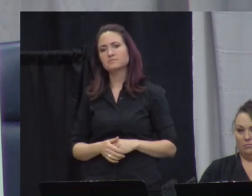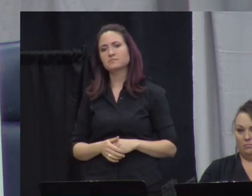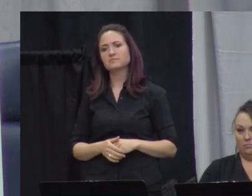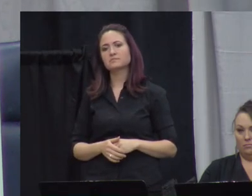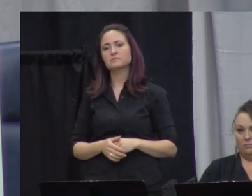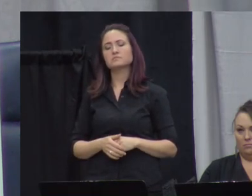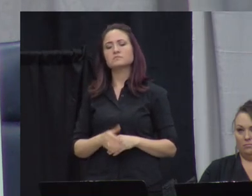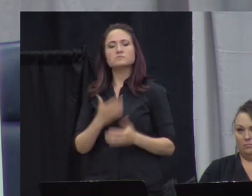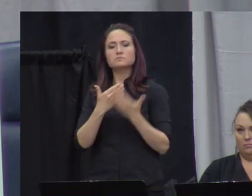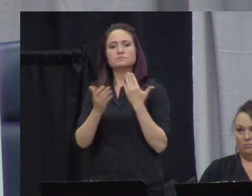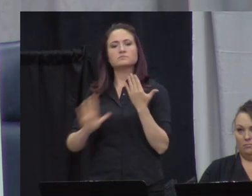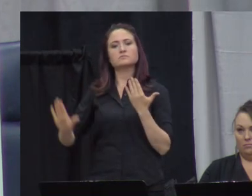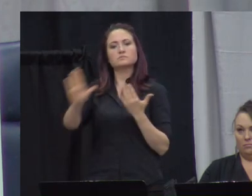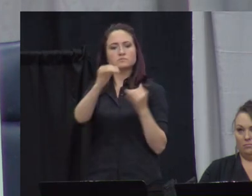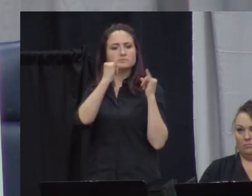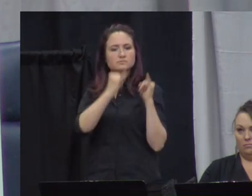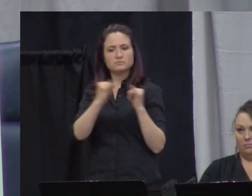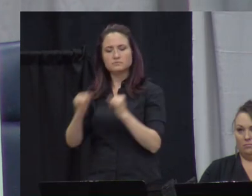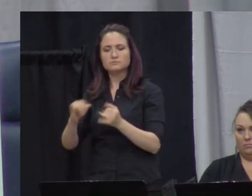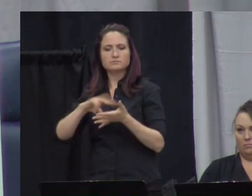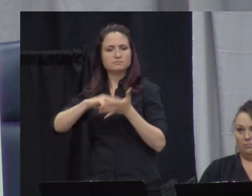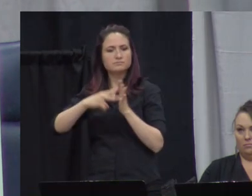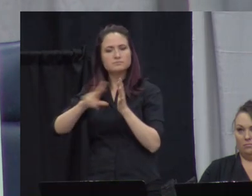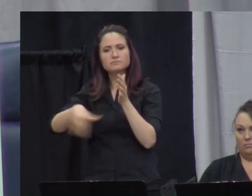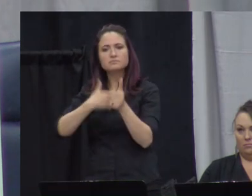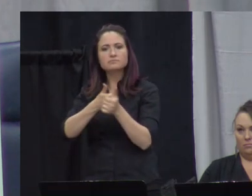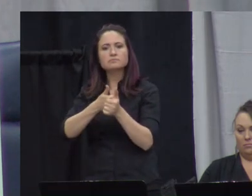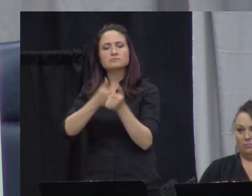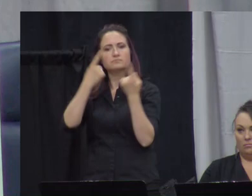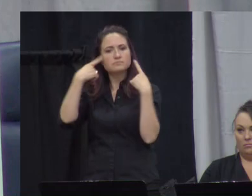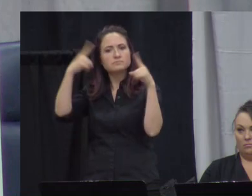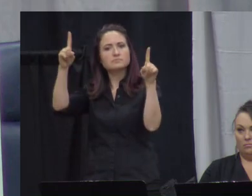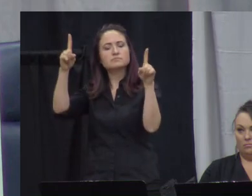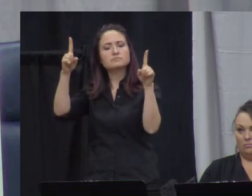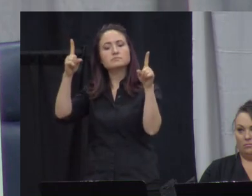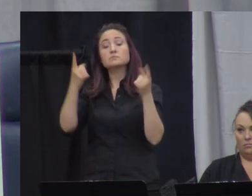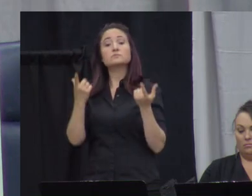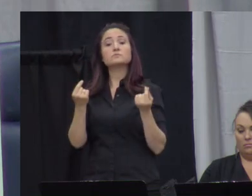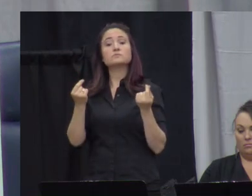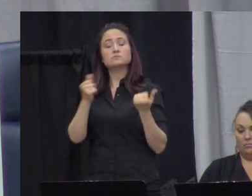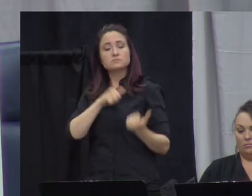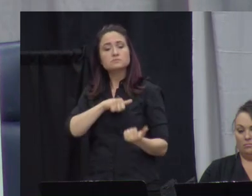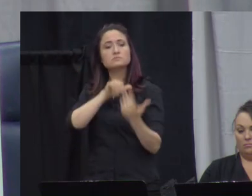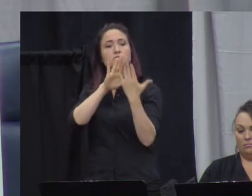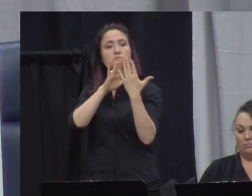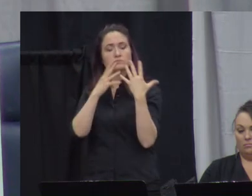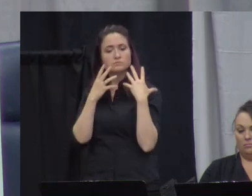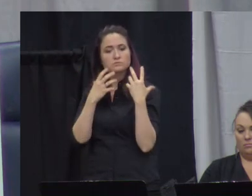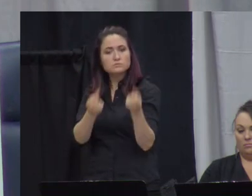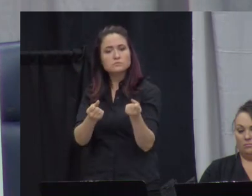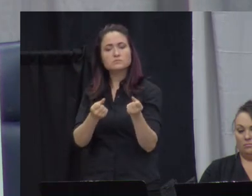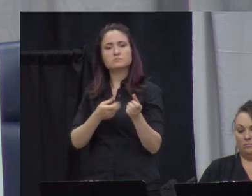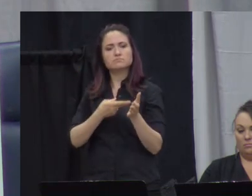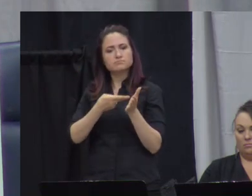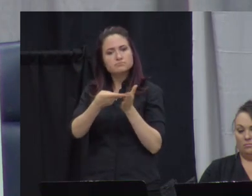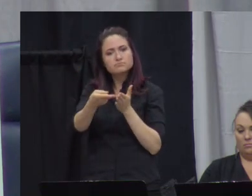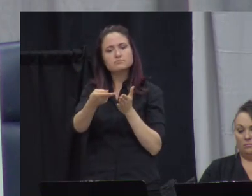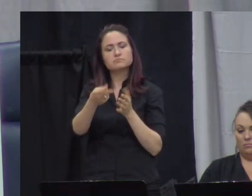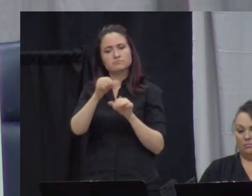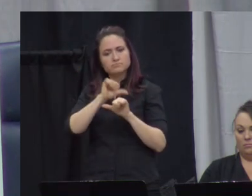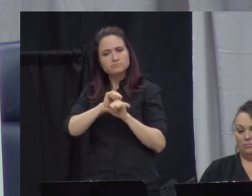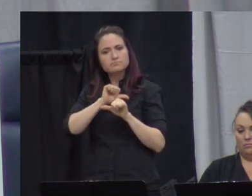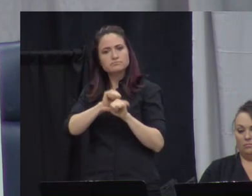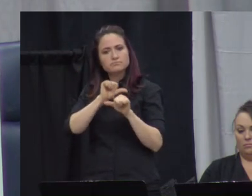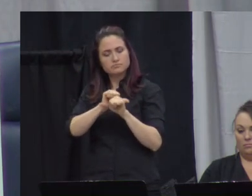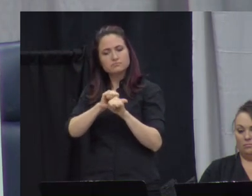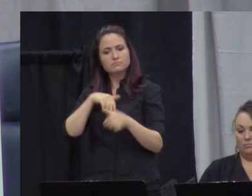individual vision of success is, approach it with the courage and the work ethic that got you here